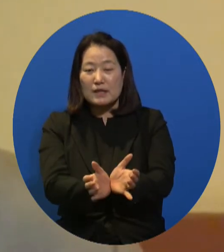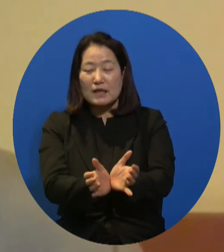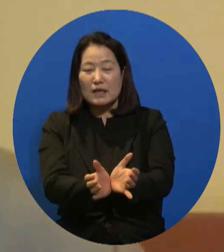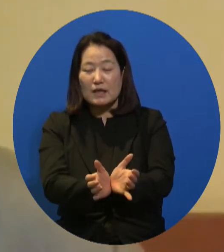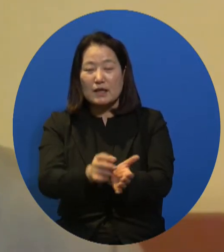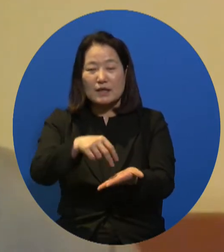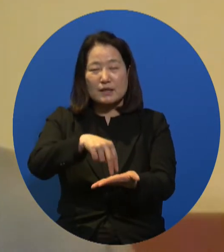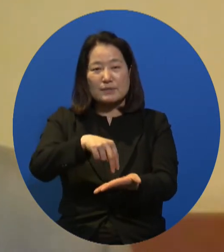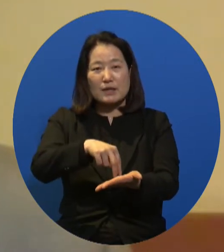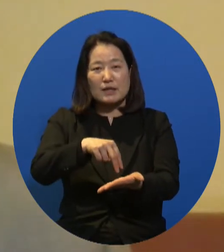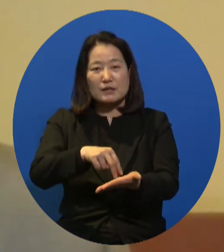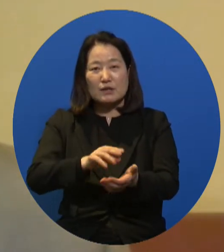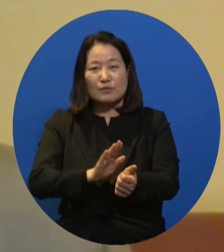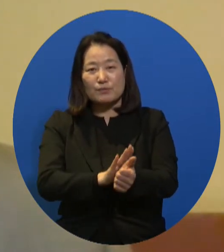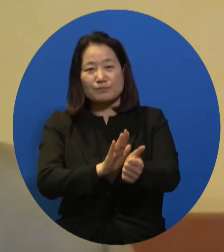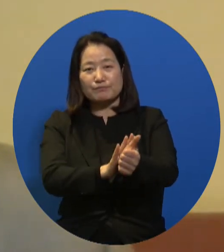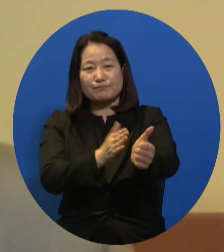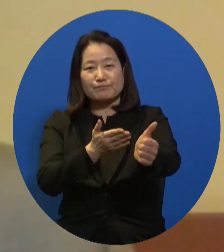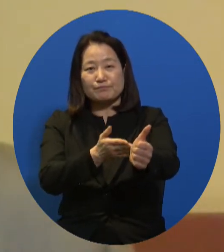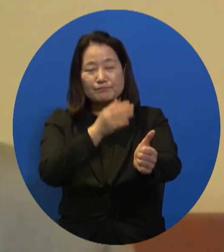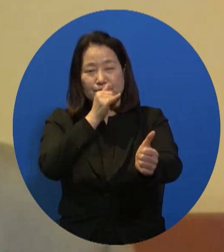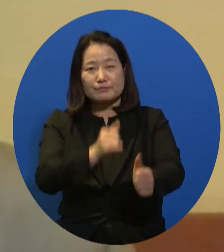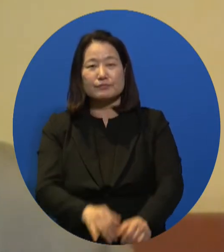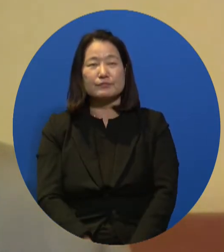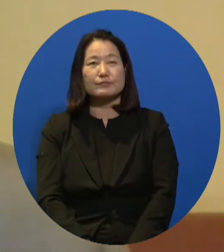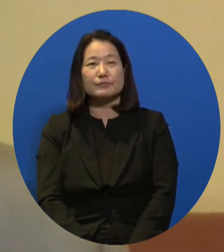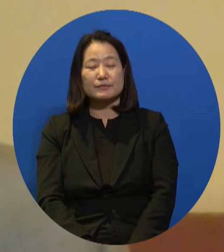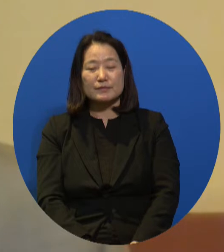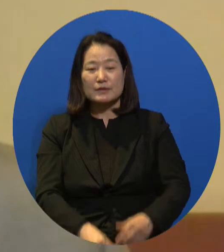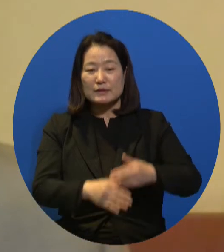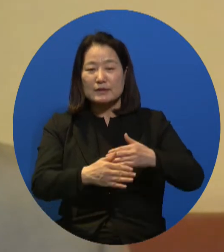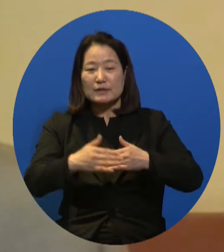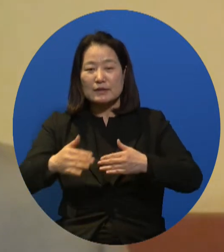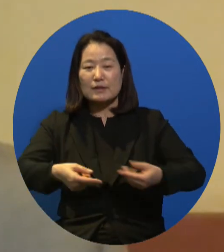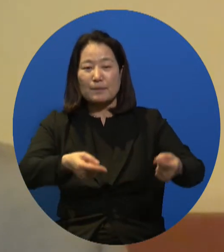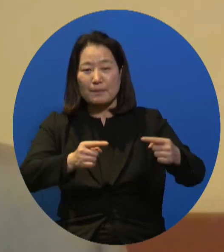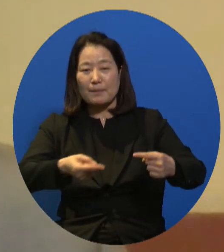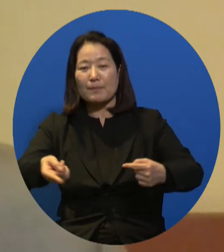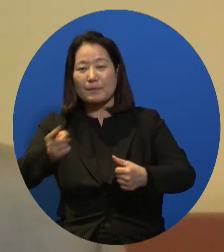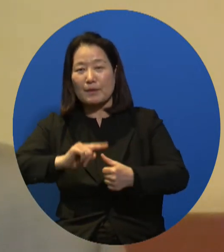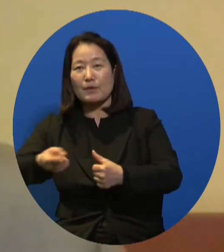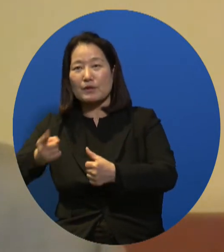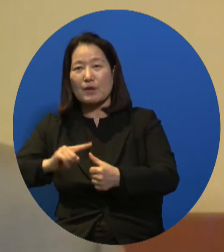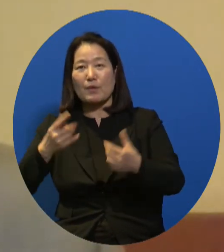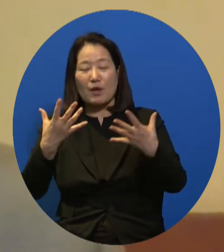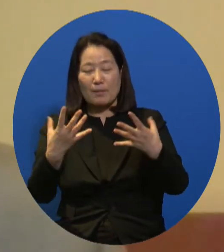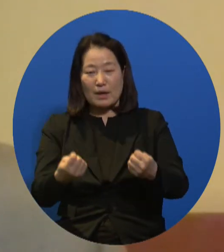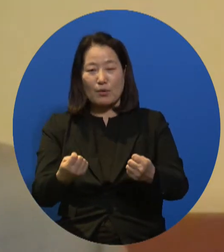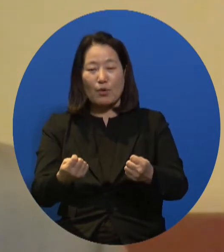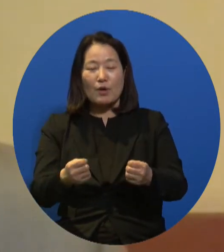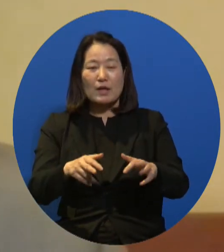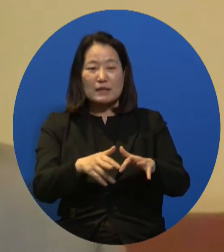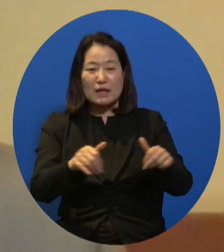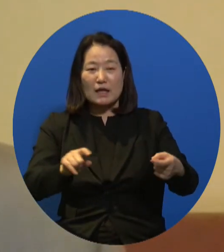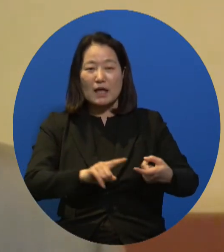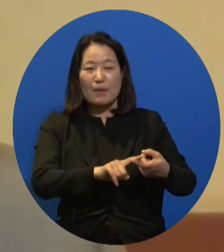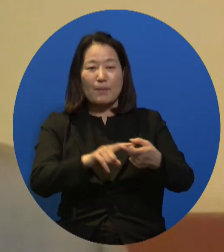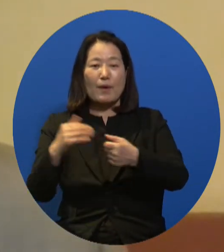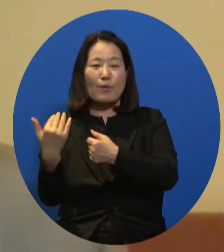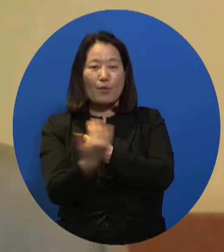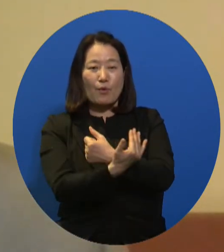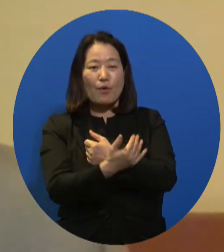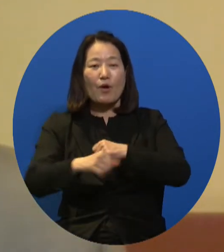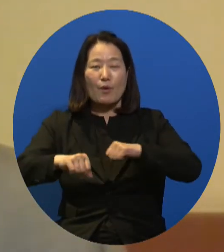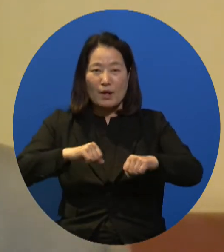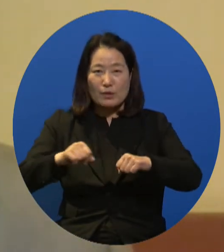the scenes without real involvement of persons with disabilities and their representative organisations.